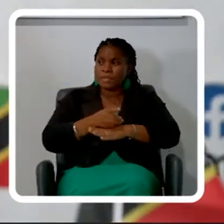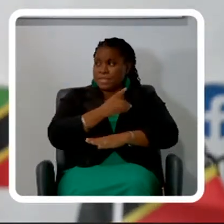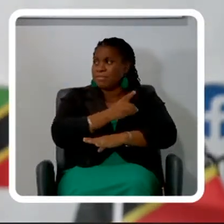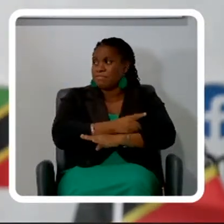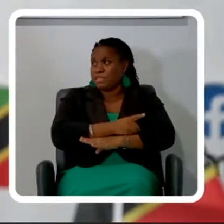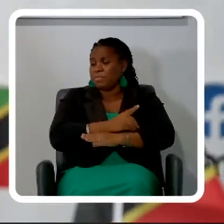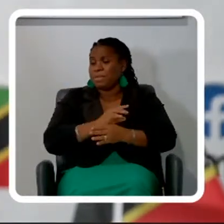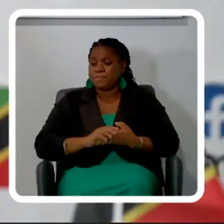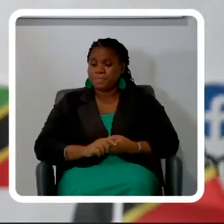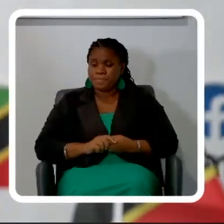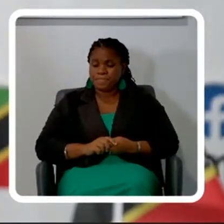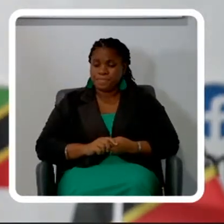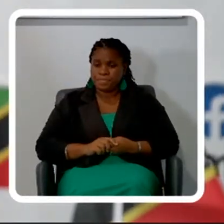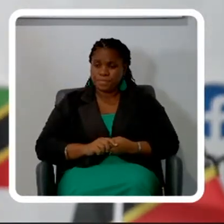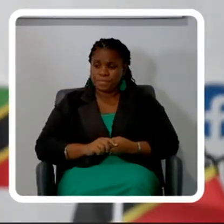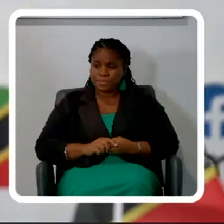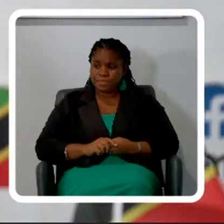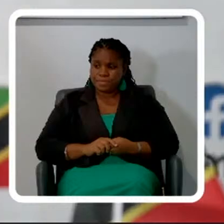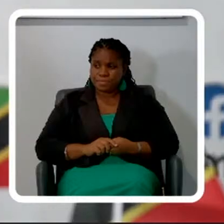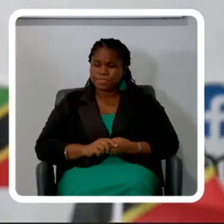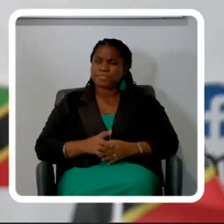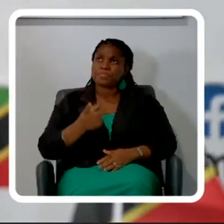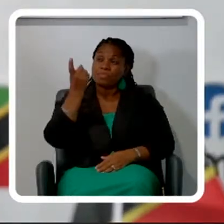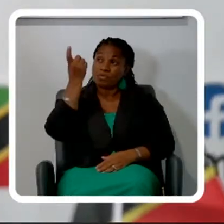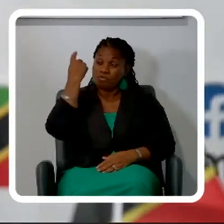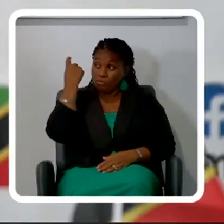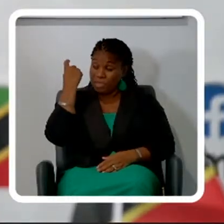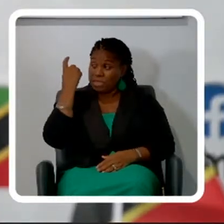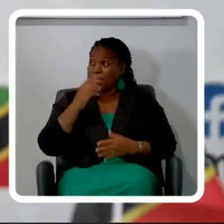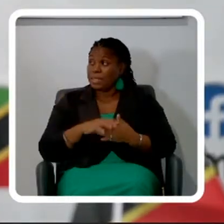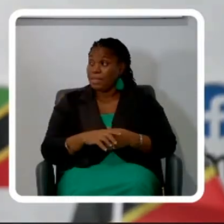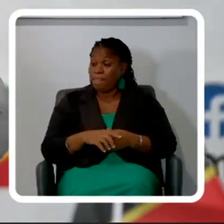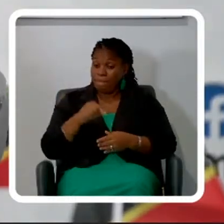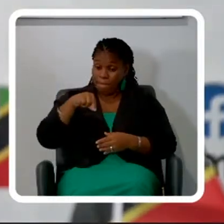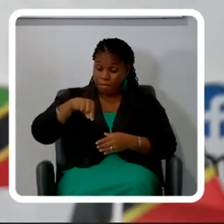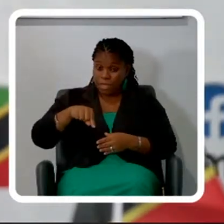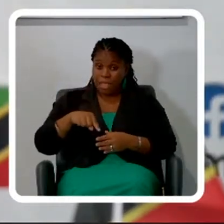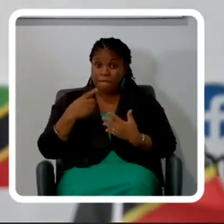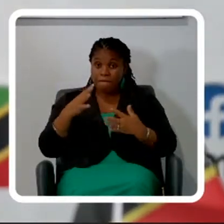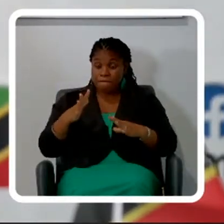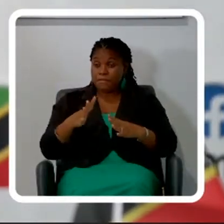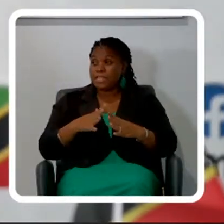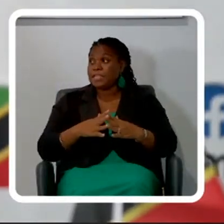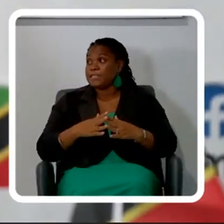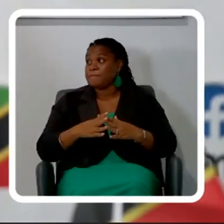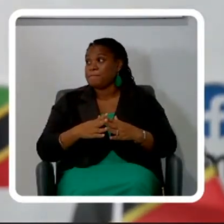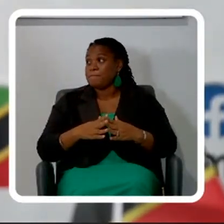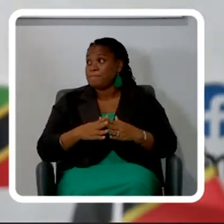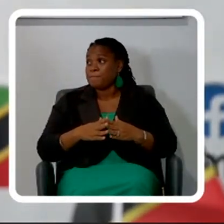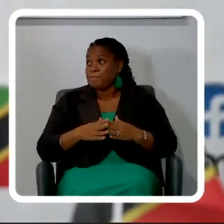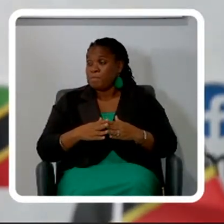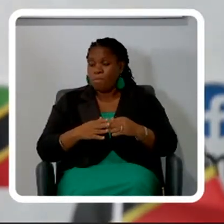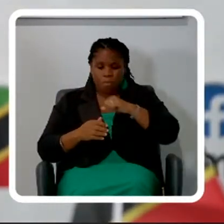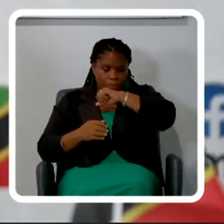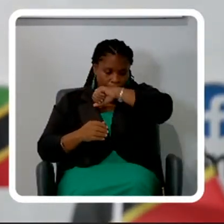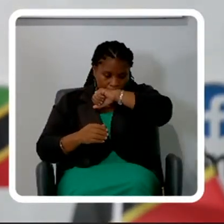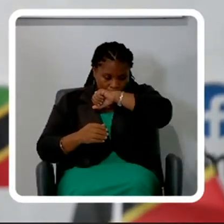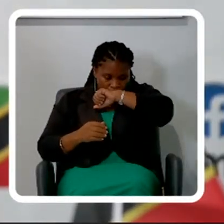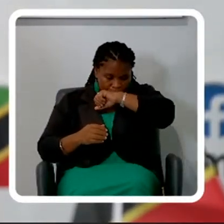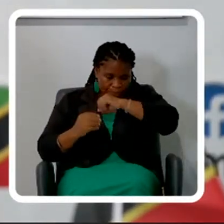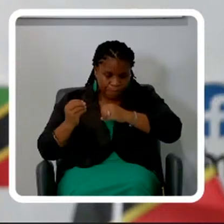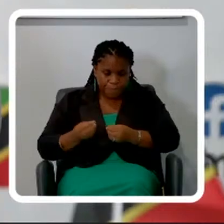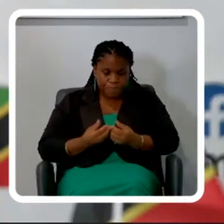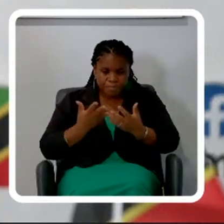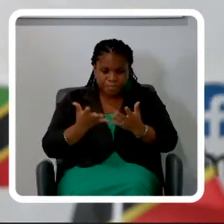cancer. We recently, today, we commissioned, or we had the handing